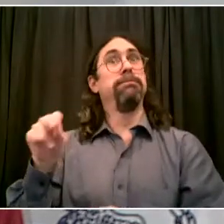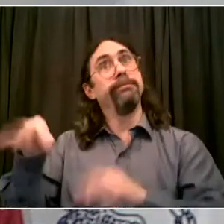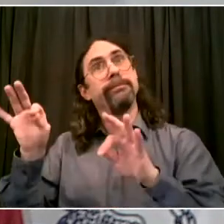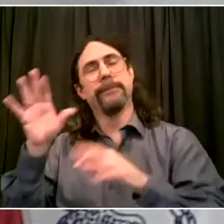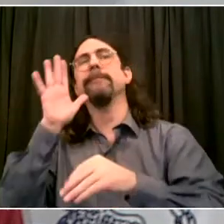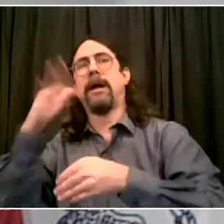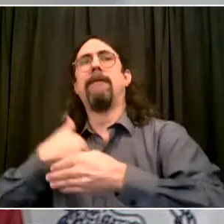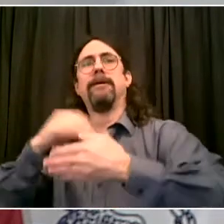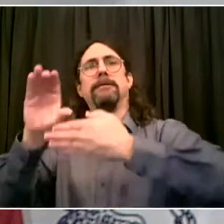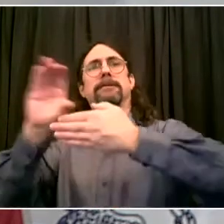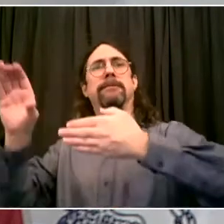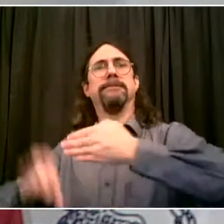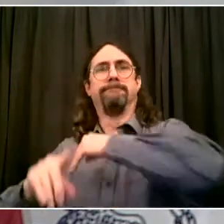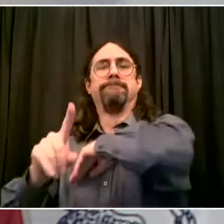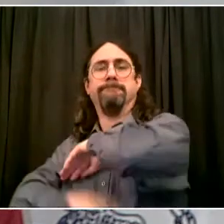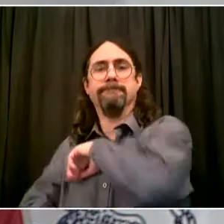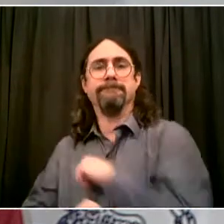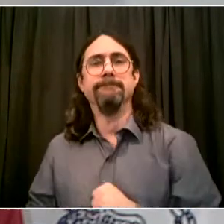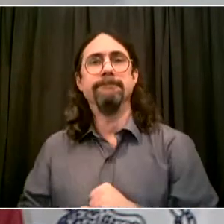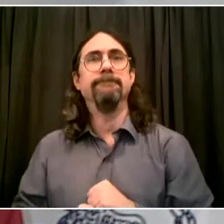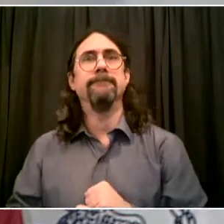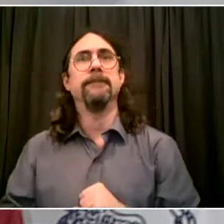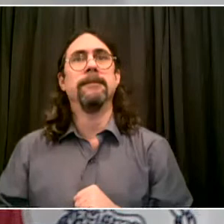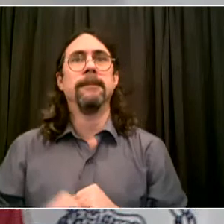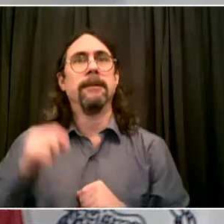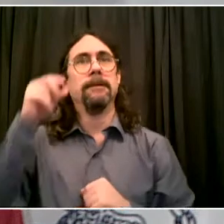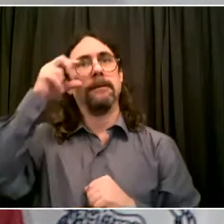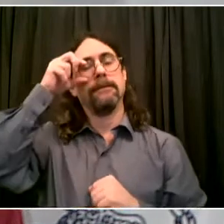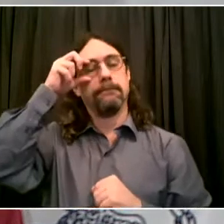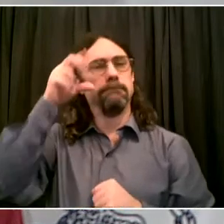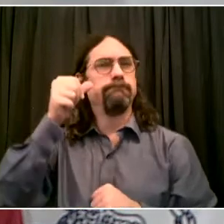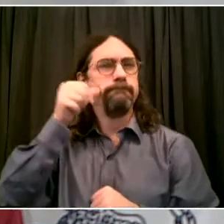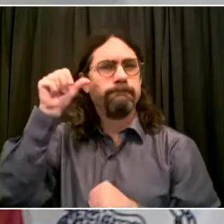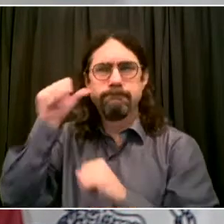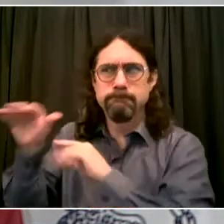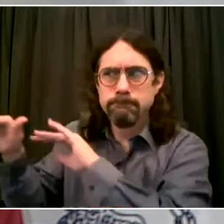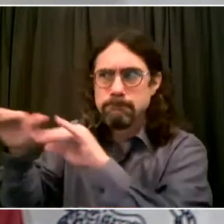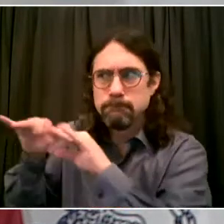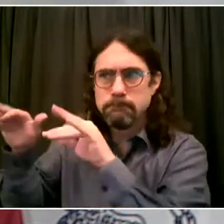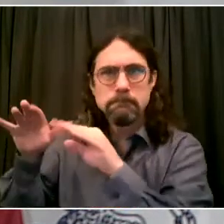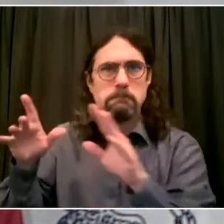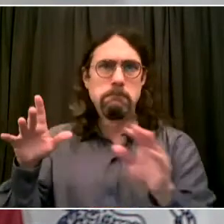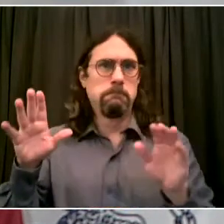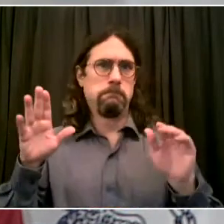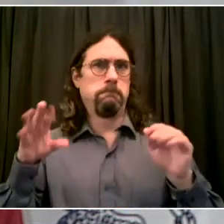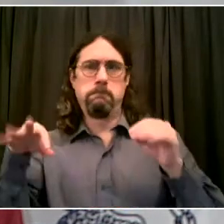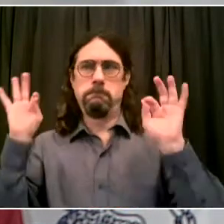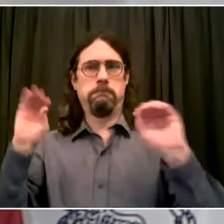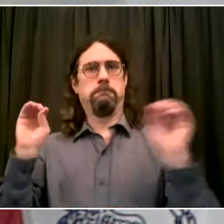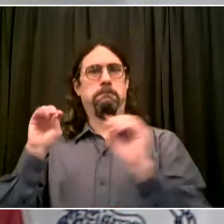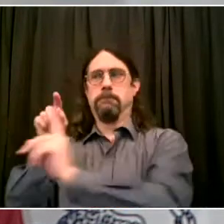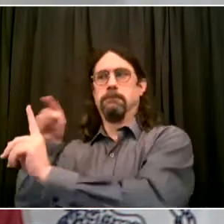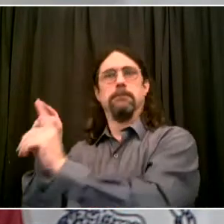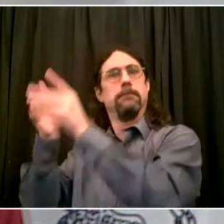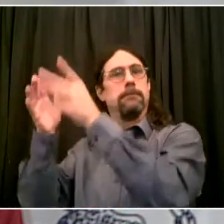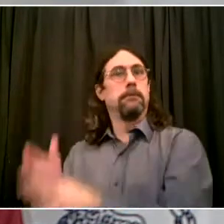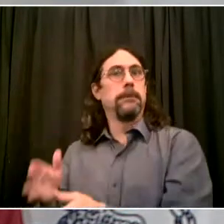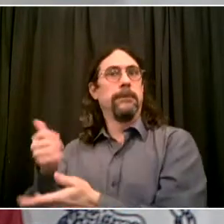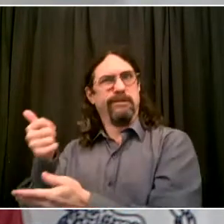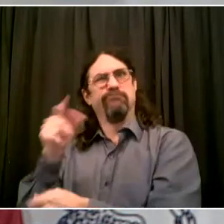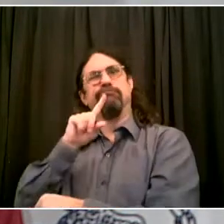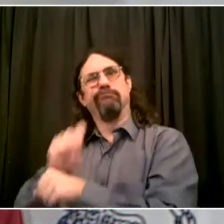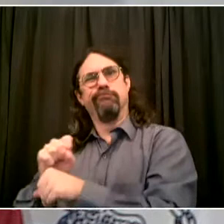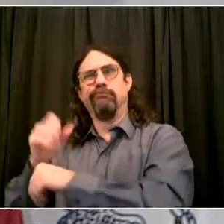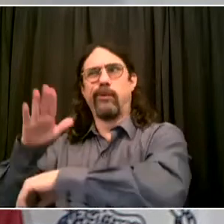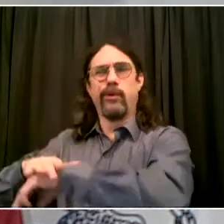to see if there's anyone else that we don't know about yet. But as of this moment, we do not know of anyone who works for us at the PD who